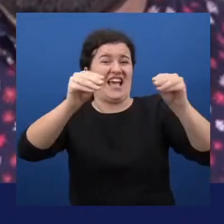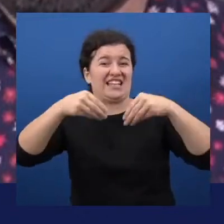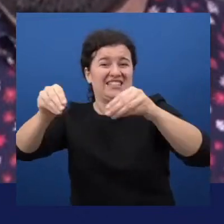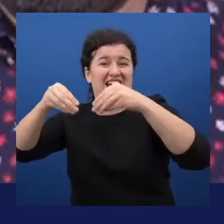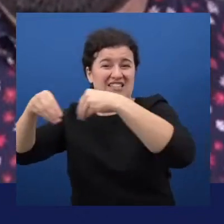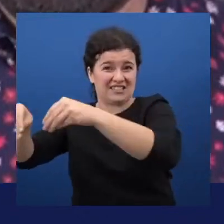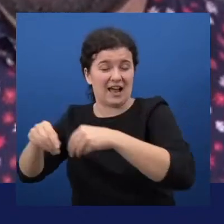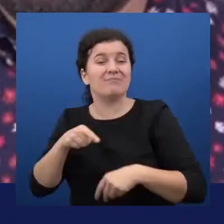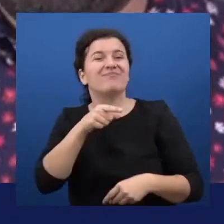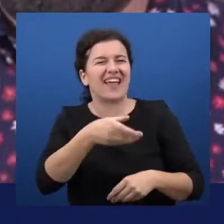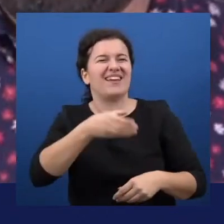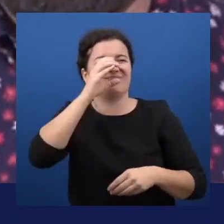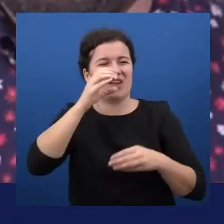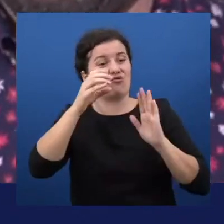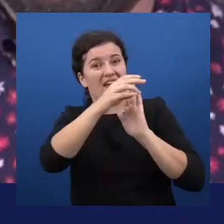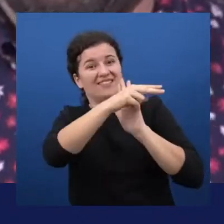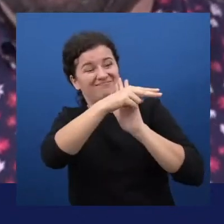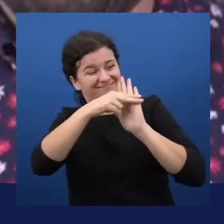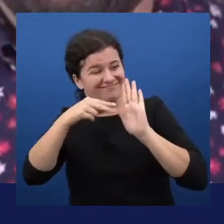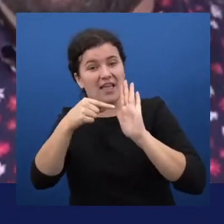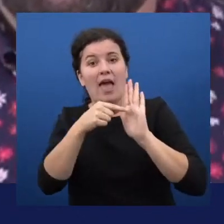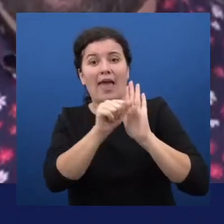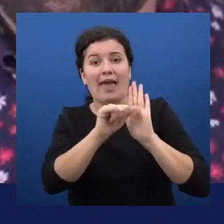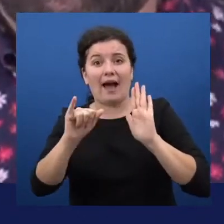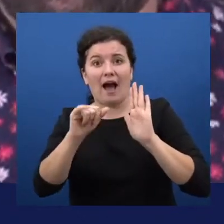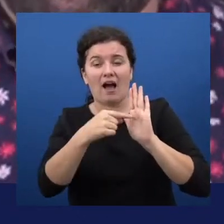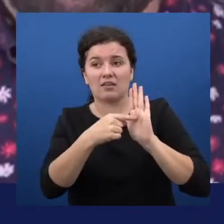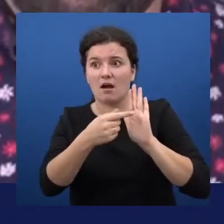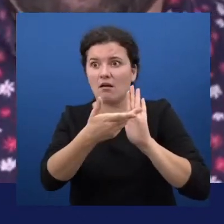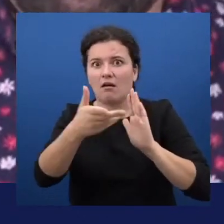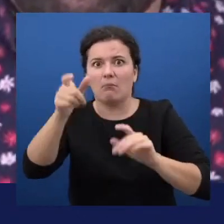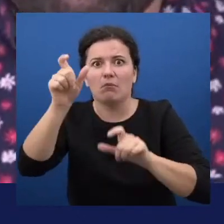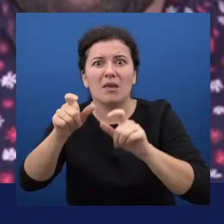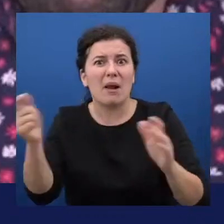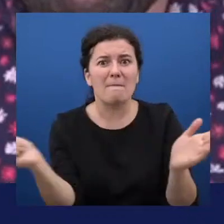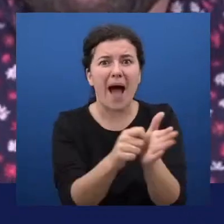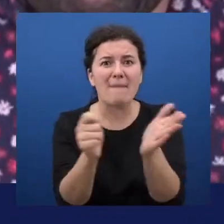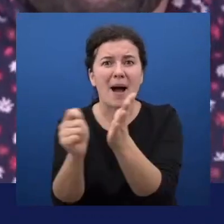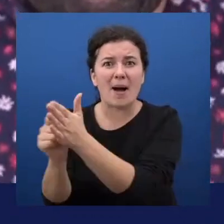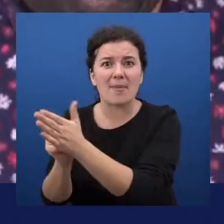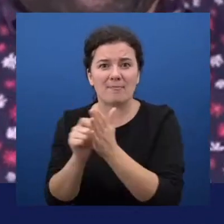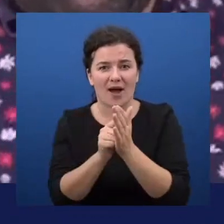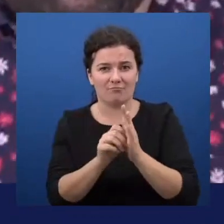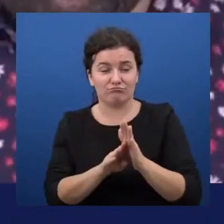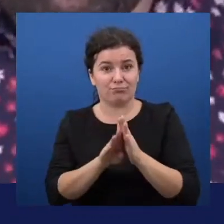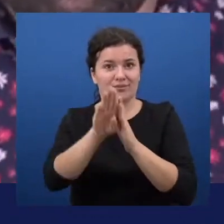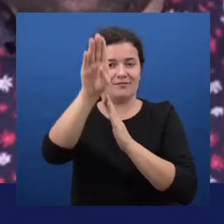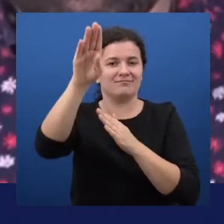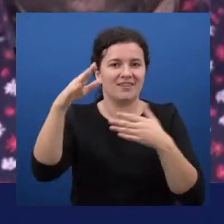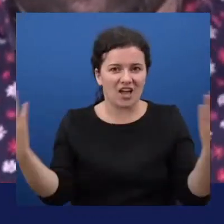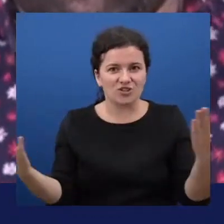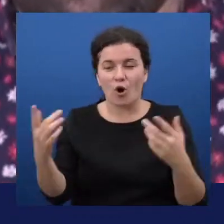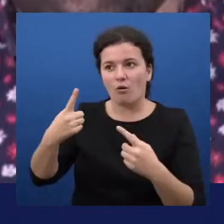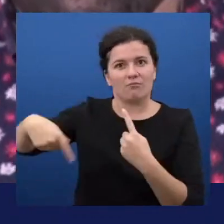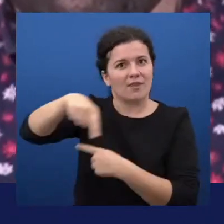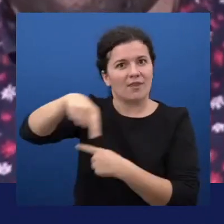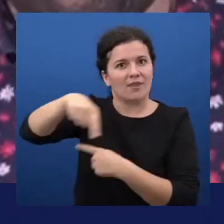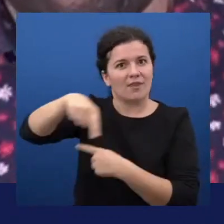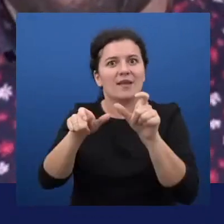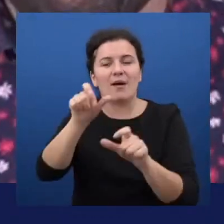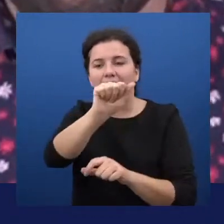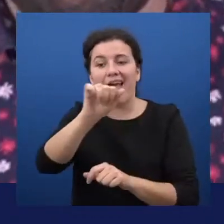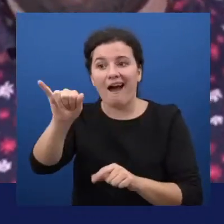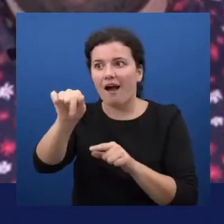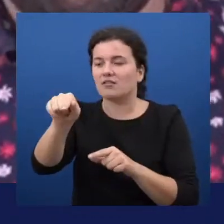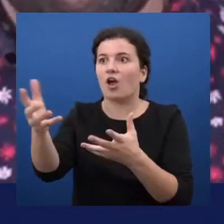naming strategy. And so, you know, there's a downside to that, which is that it does tend to distort things. But I also appreciate that as soon